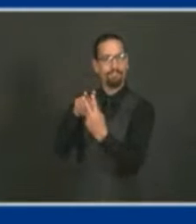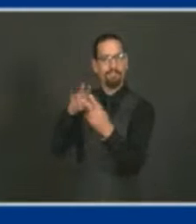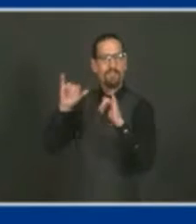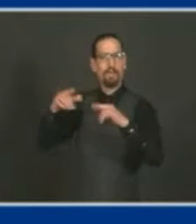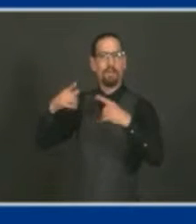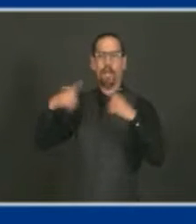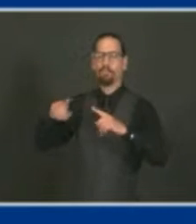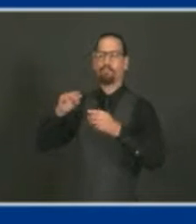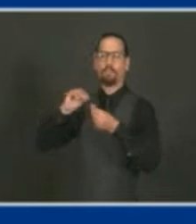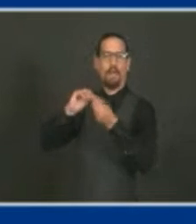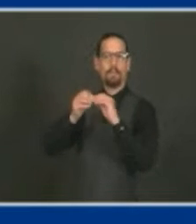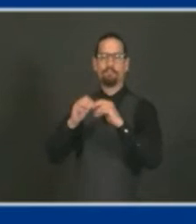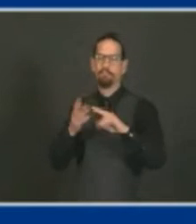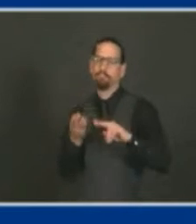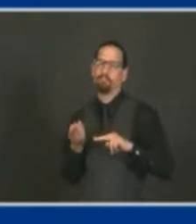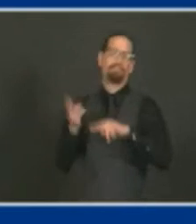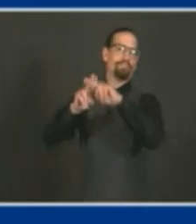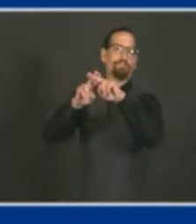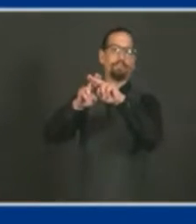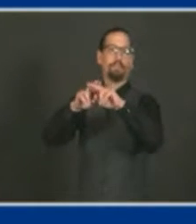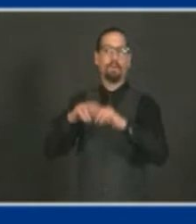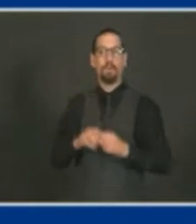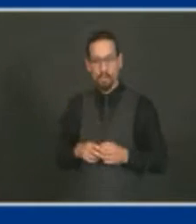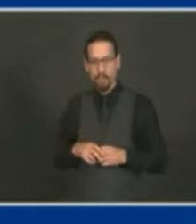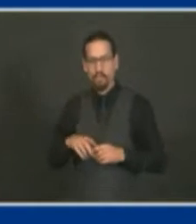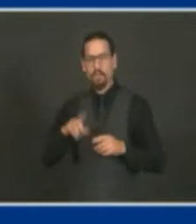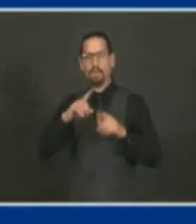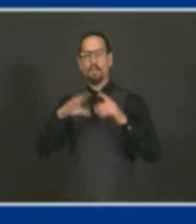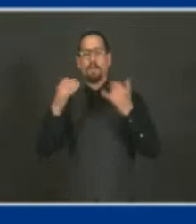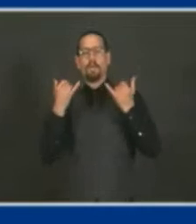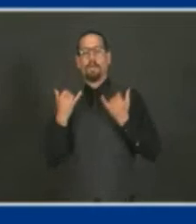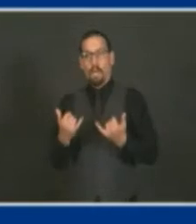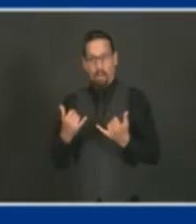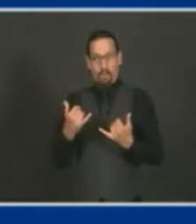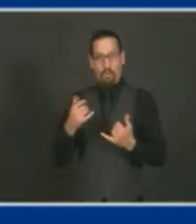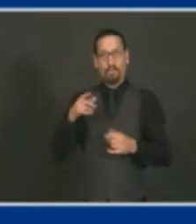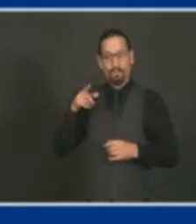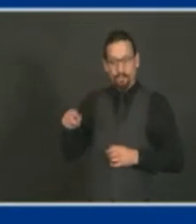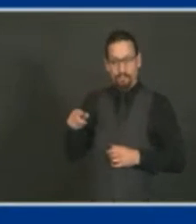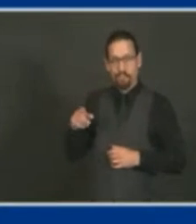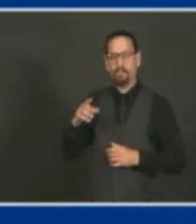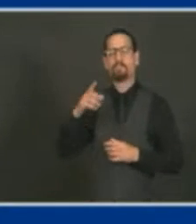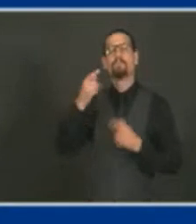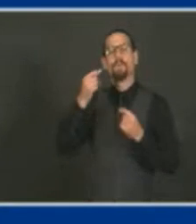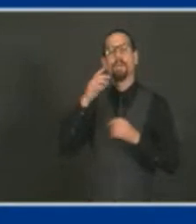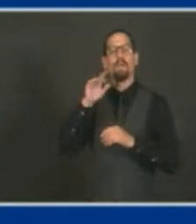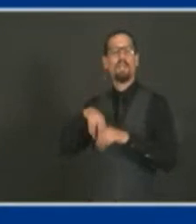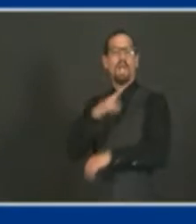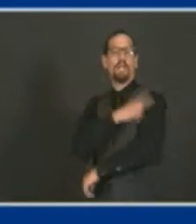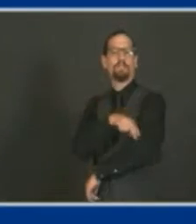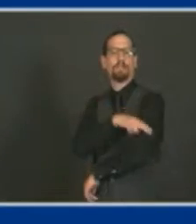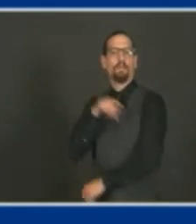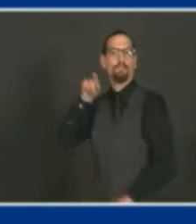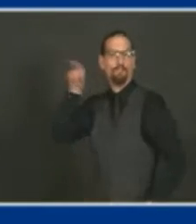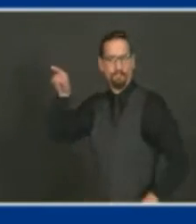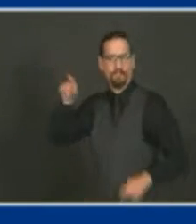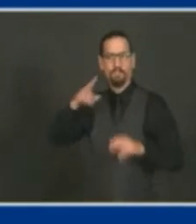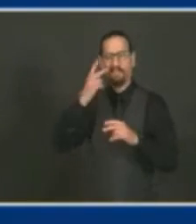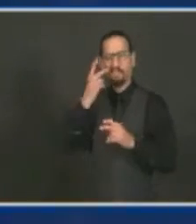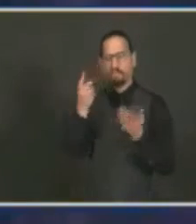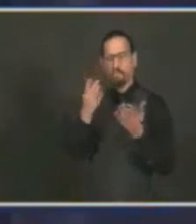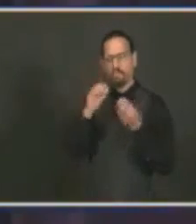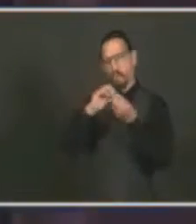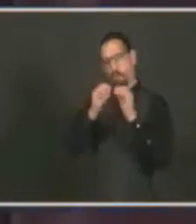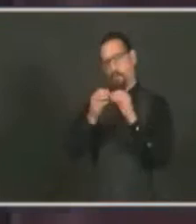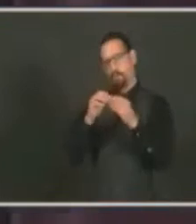66. That isn't something that we want to see. Having said that, it isn't reason for panic.